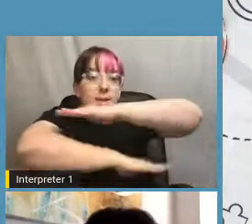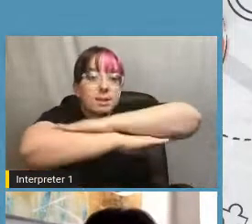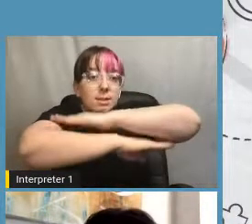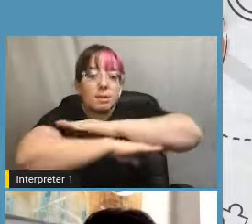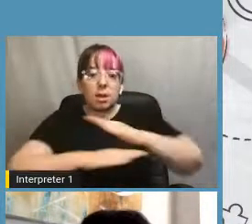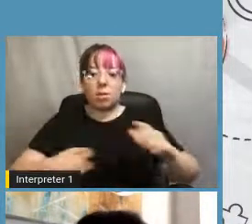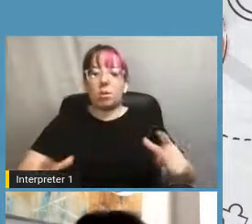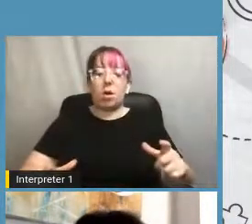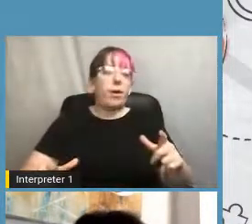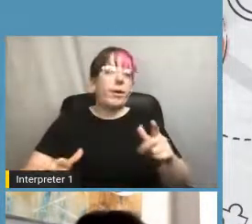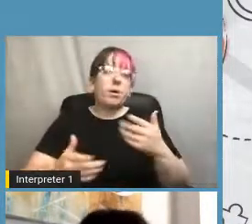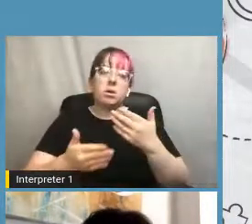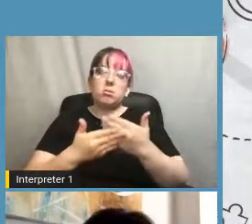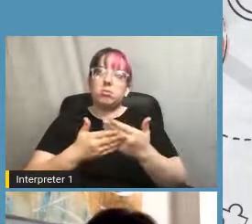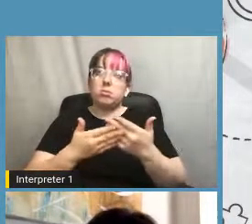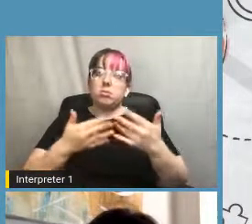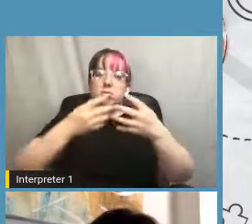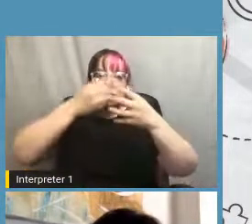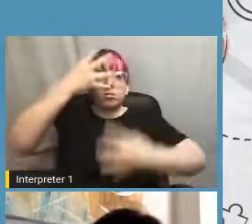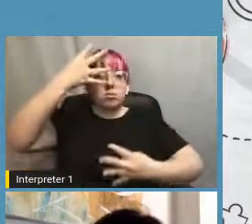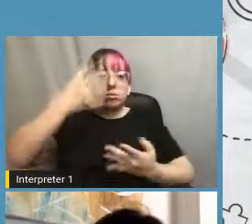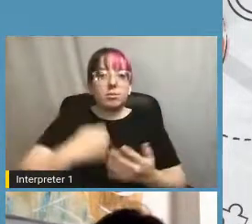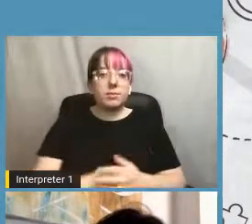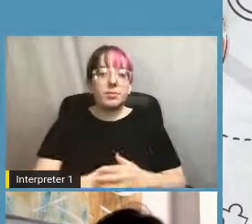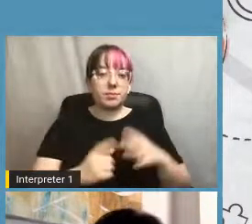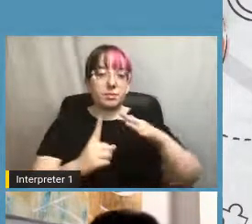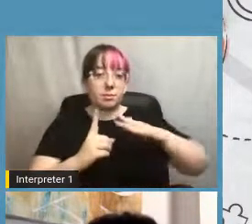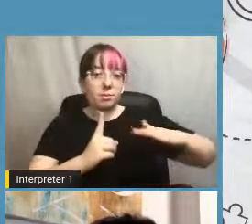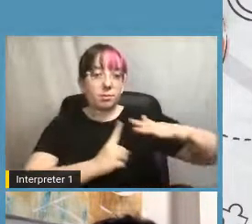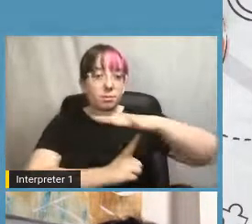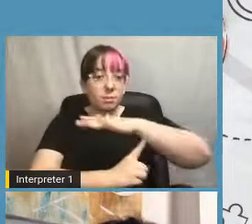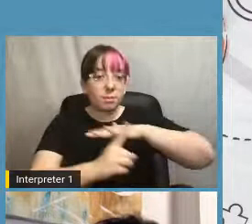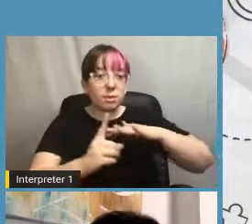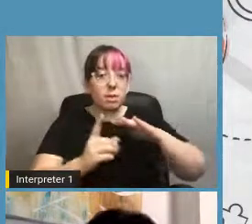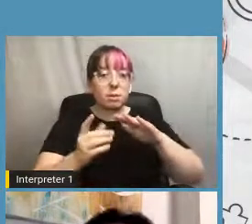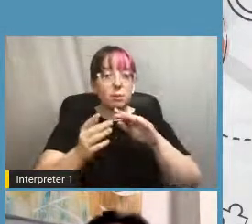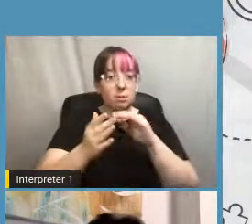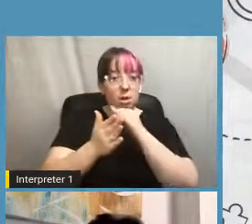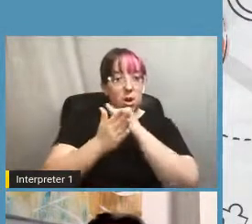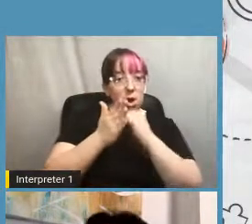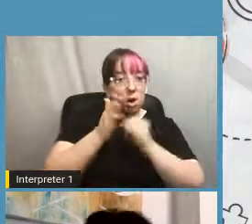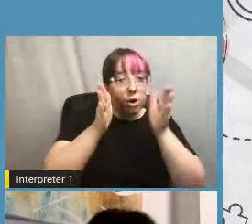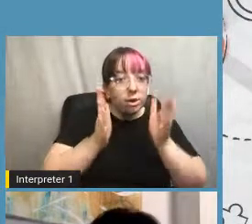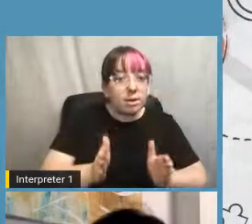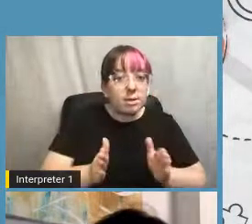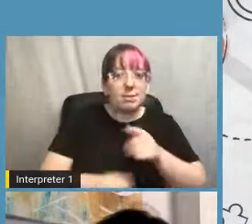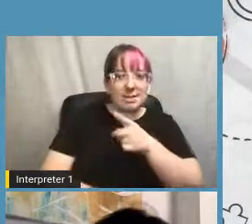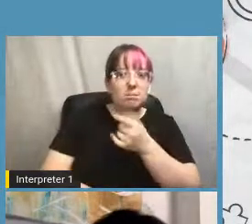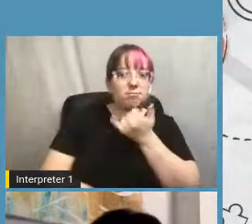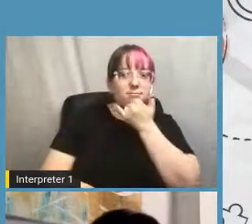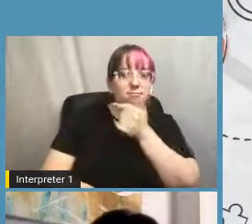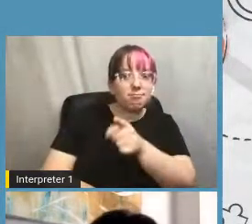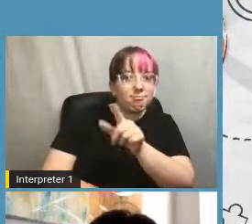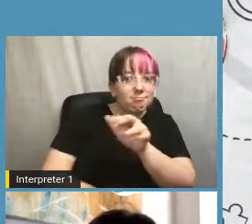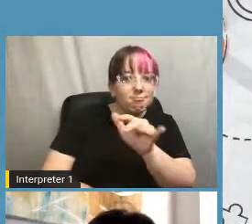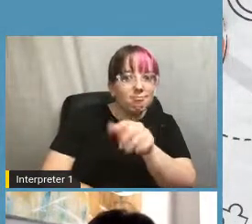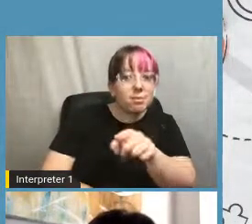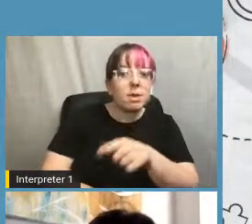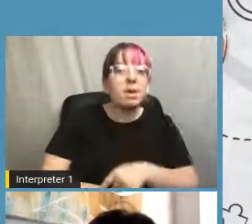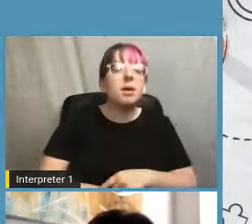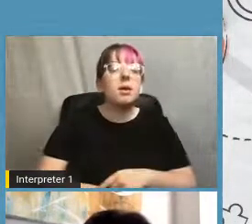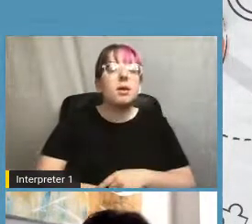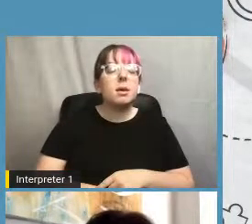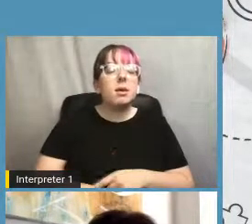those kind of things. And finally, environmental artists, that's a typo. which are people that